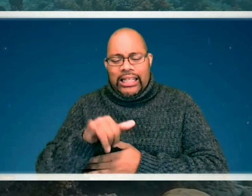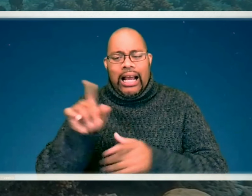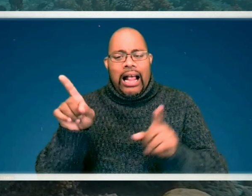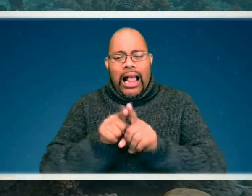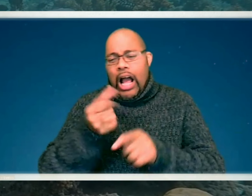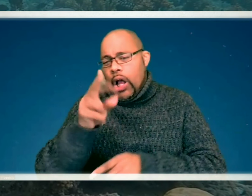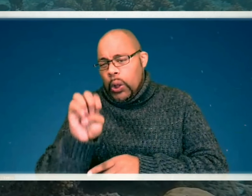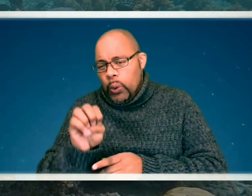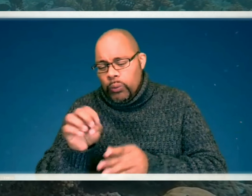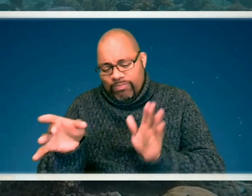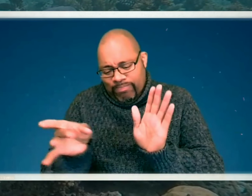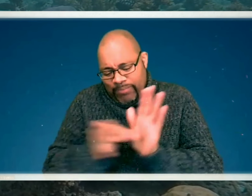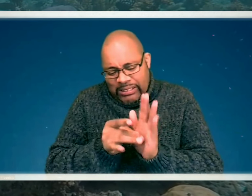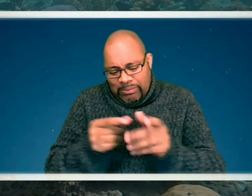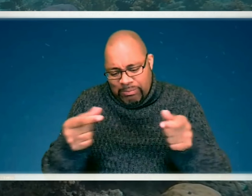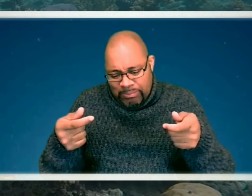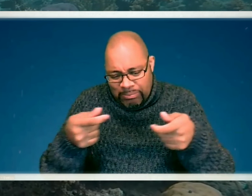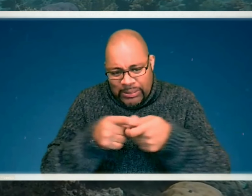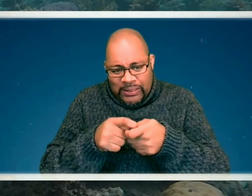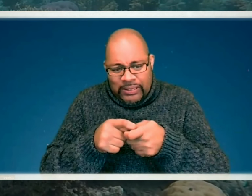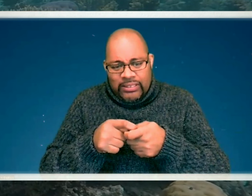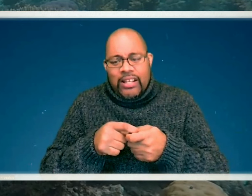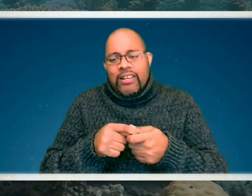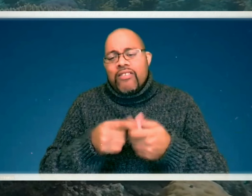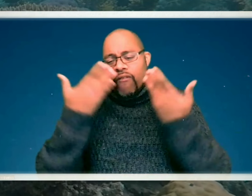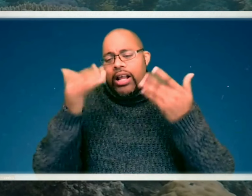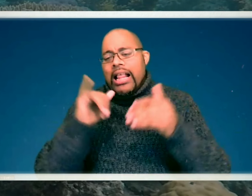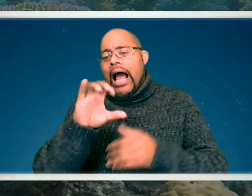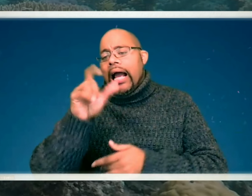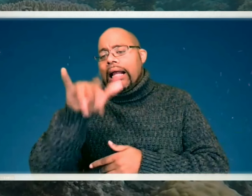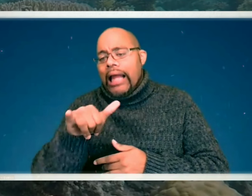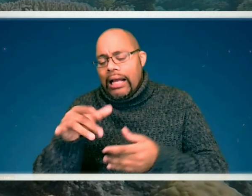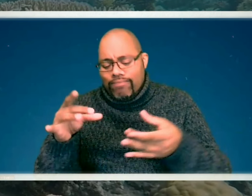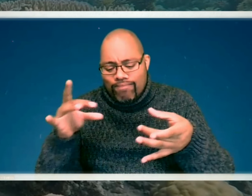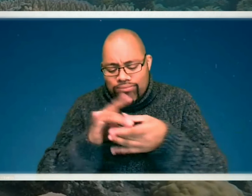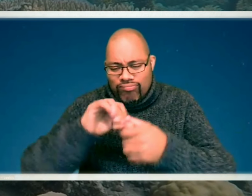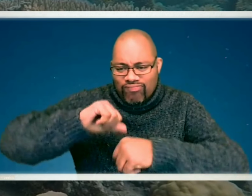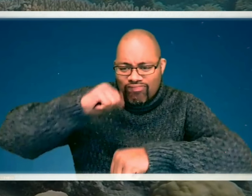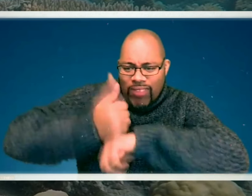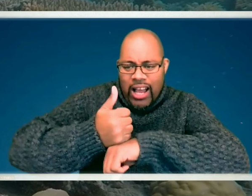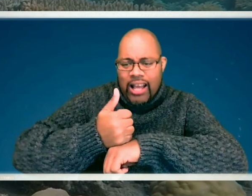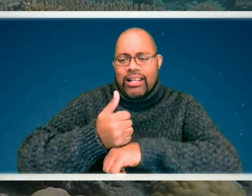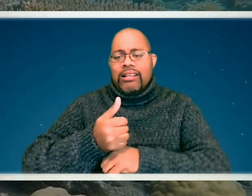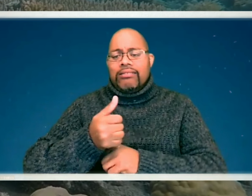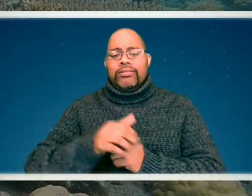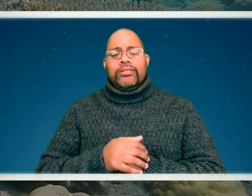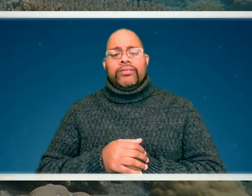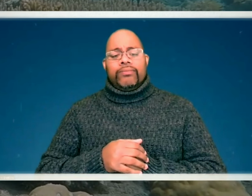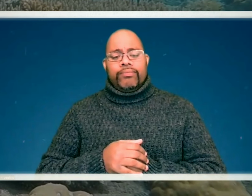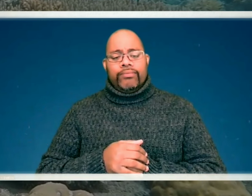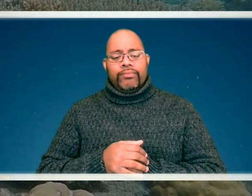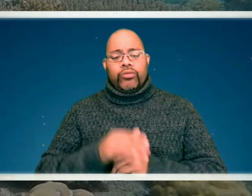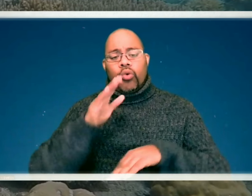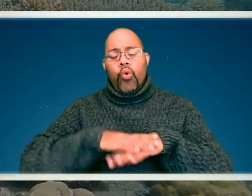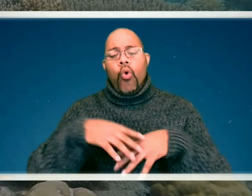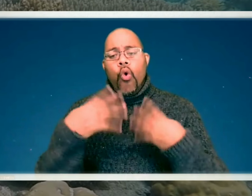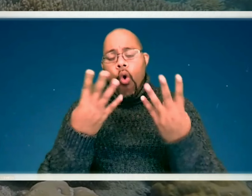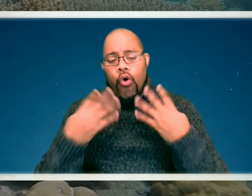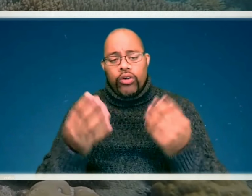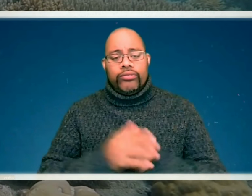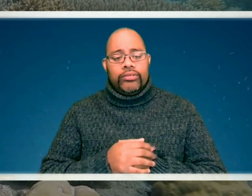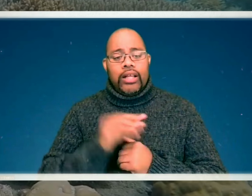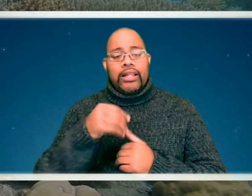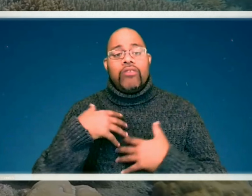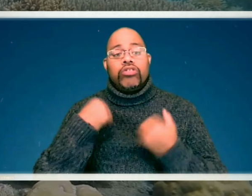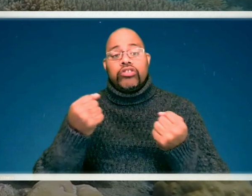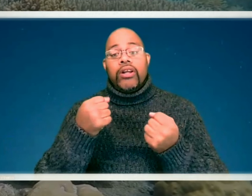clay-like structure, that environmentally friendly clay-like structure that secures the coral onto the reef itself. And the Coral Restoration Foundation